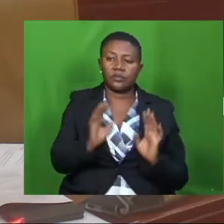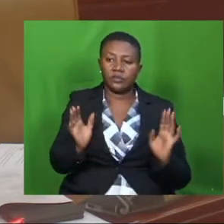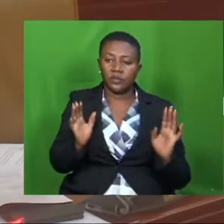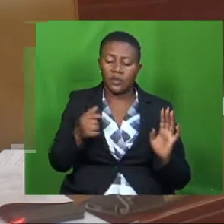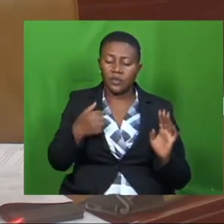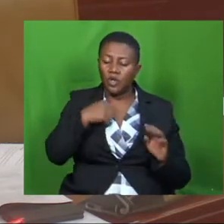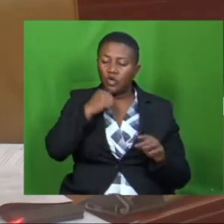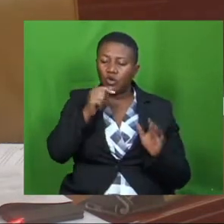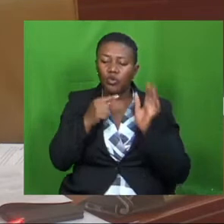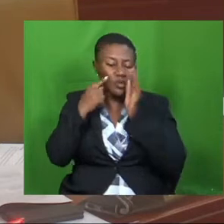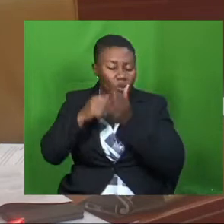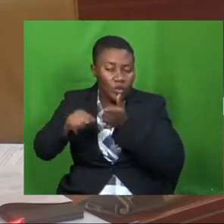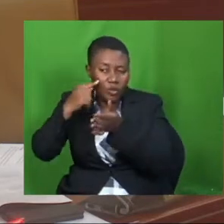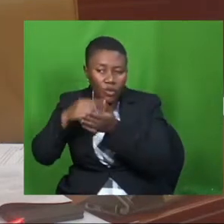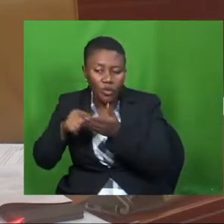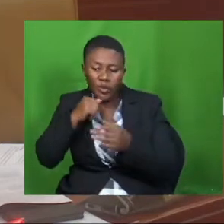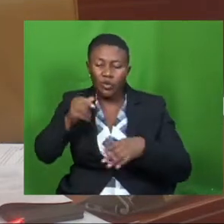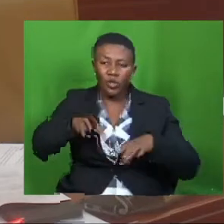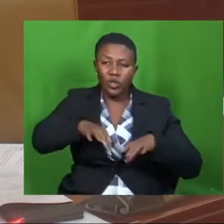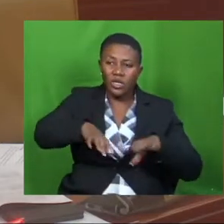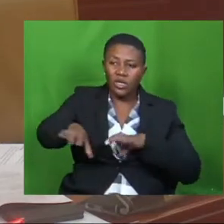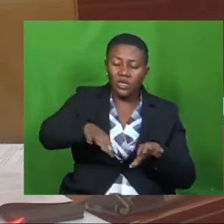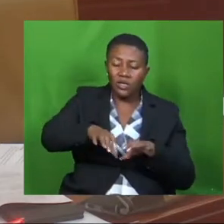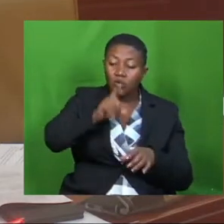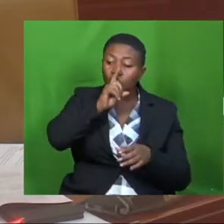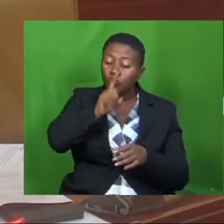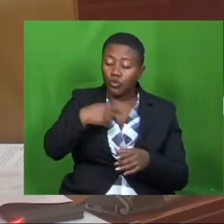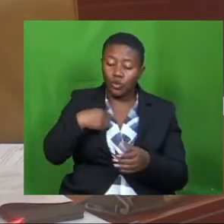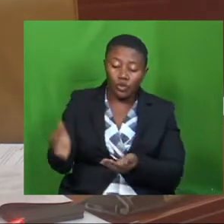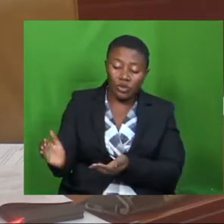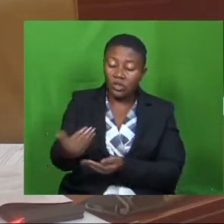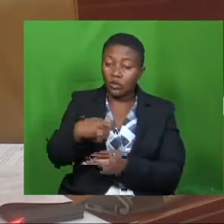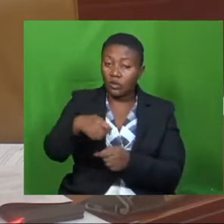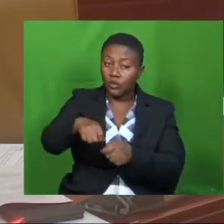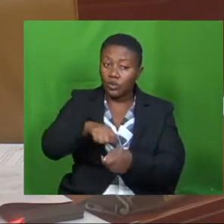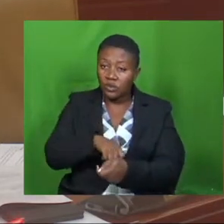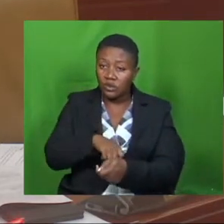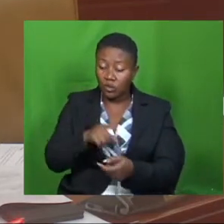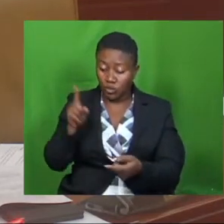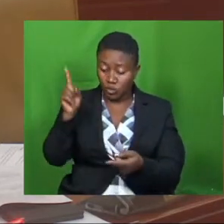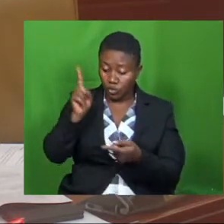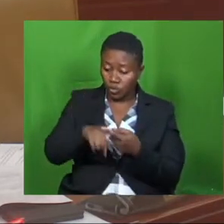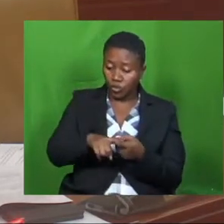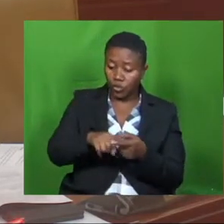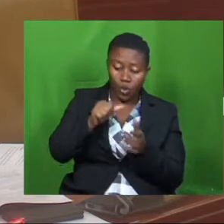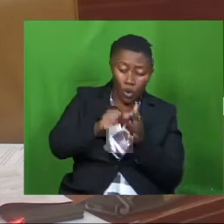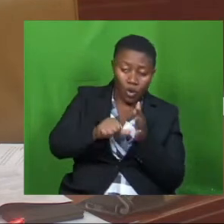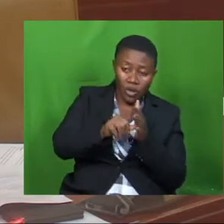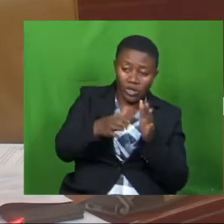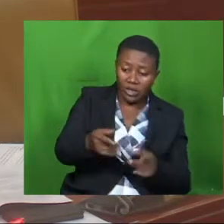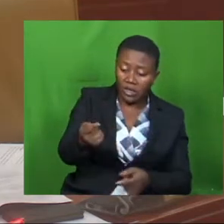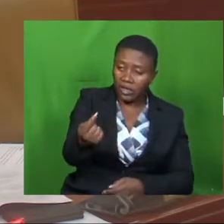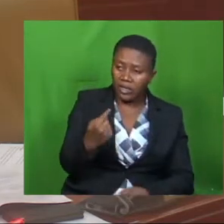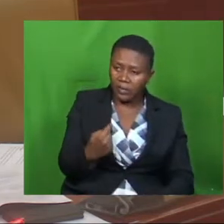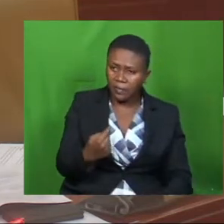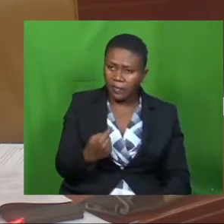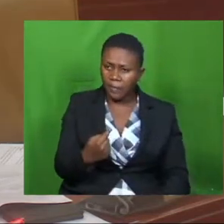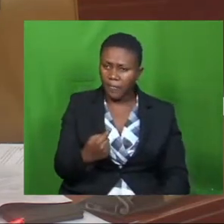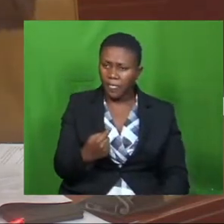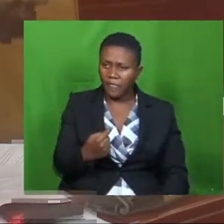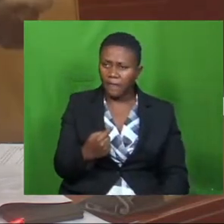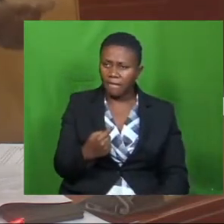this report is also interesting about some of the things that are contained here, because